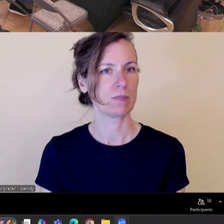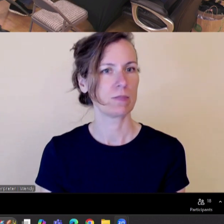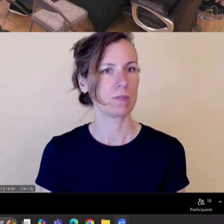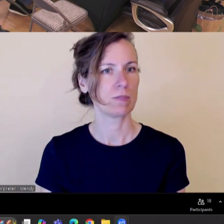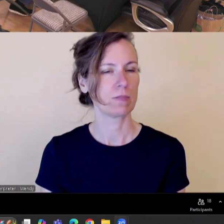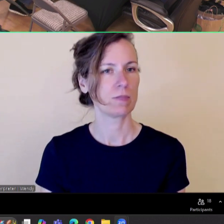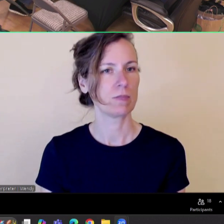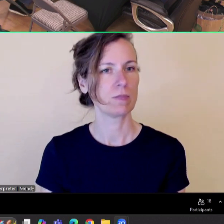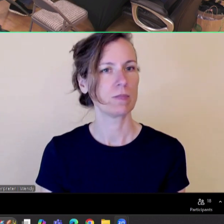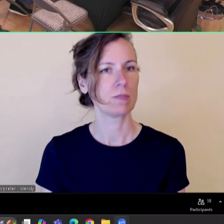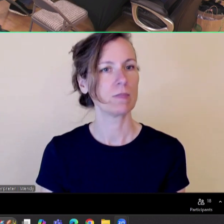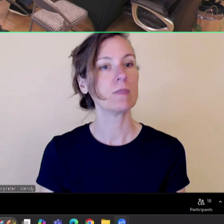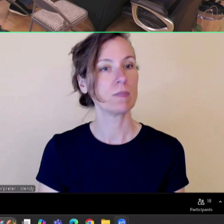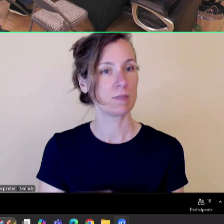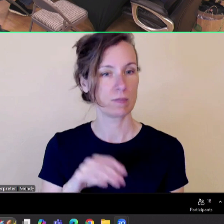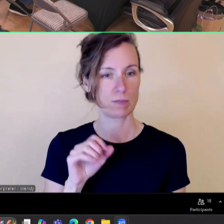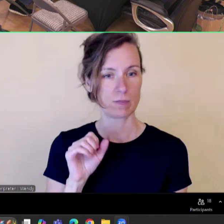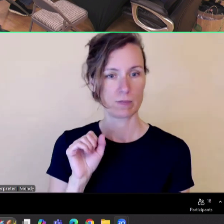Thank you,